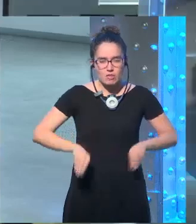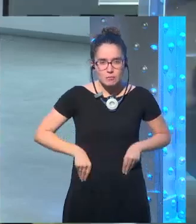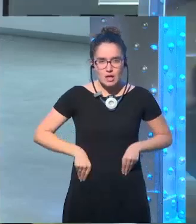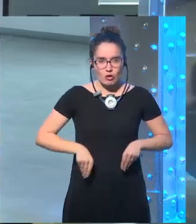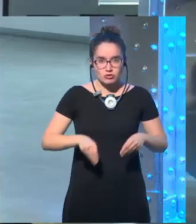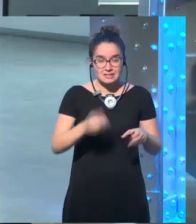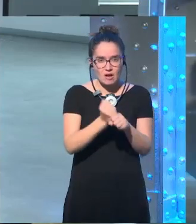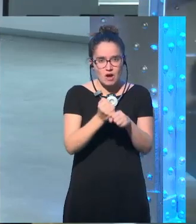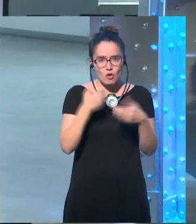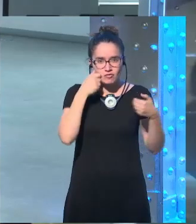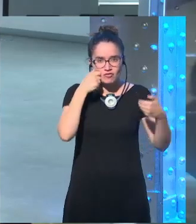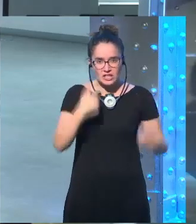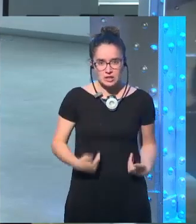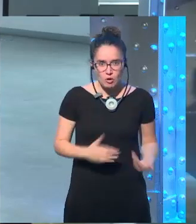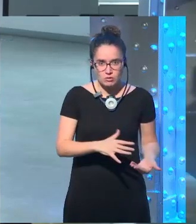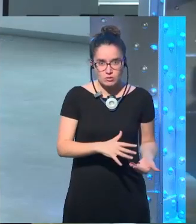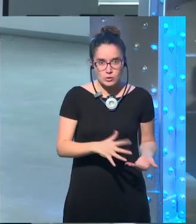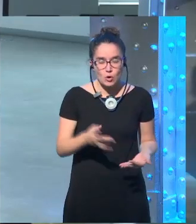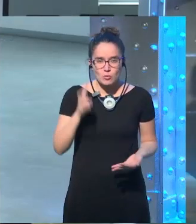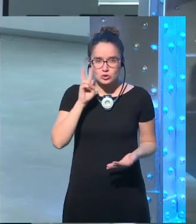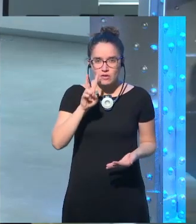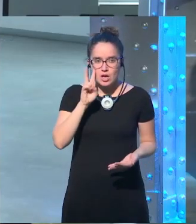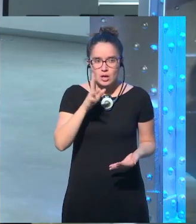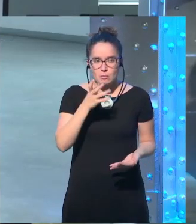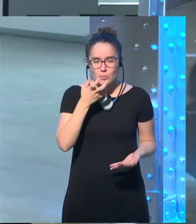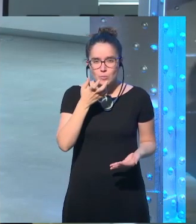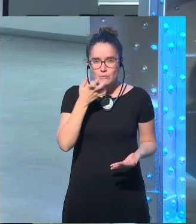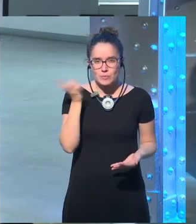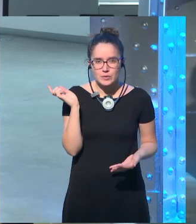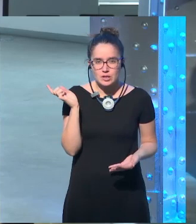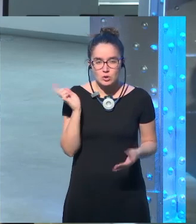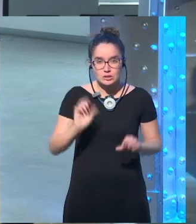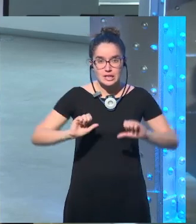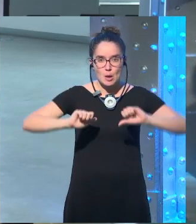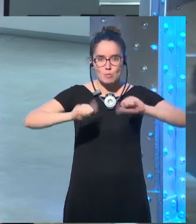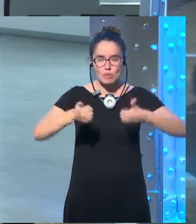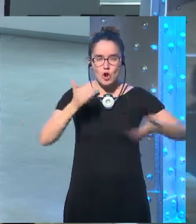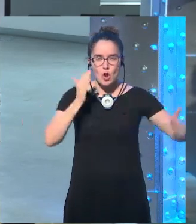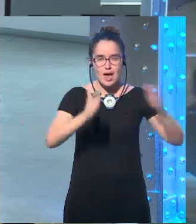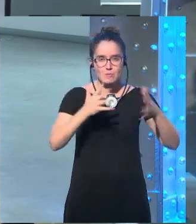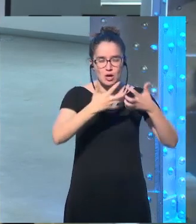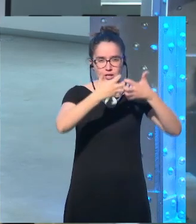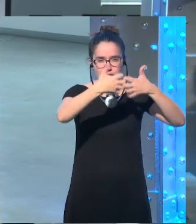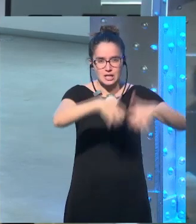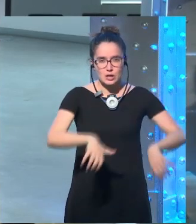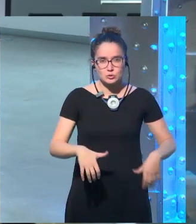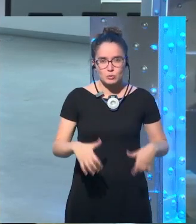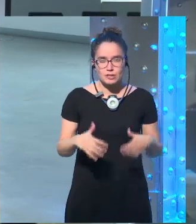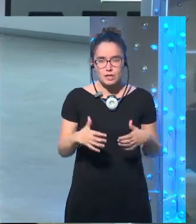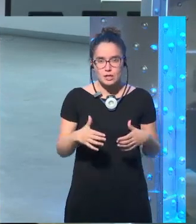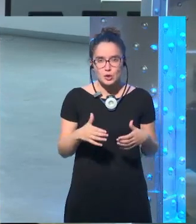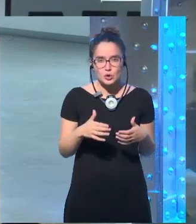see, especially since the age of automation truly began in the 1980s, late